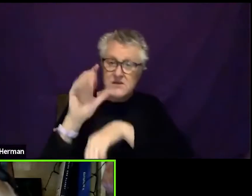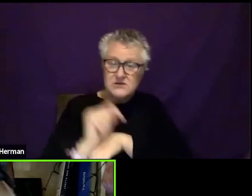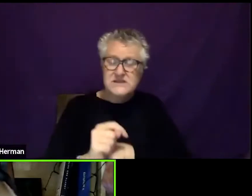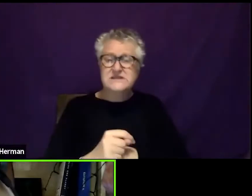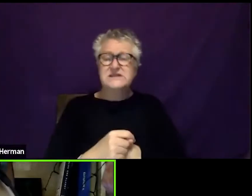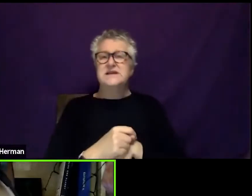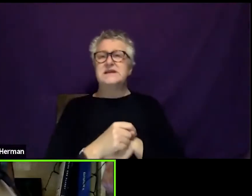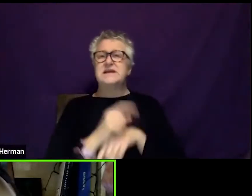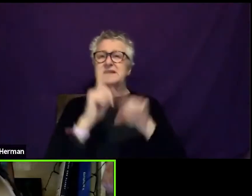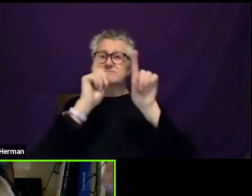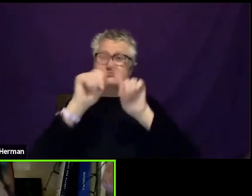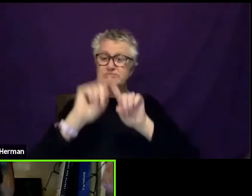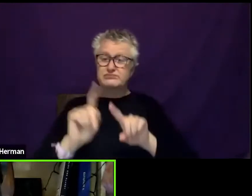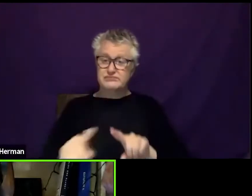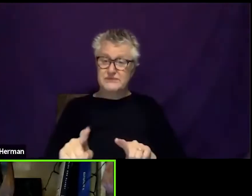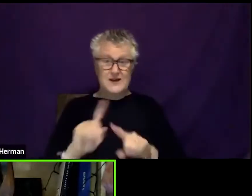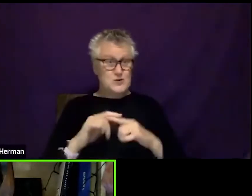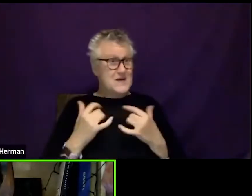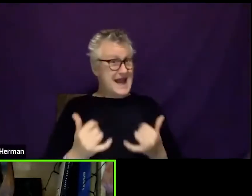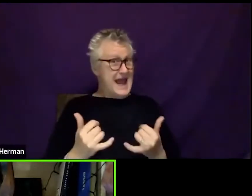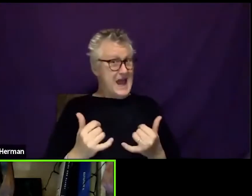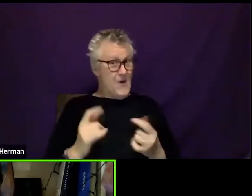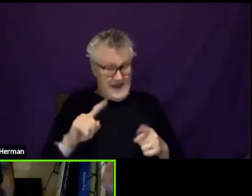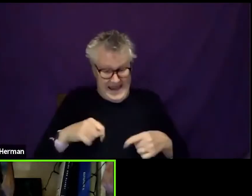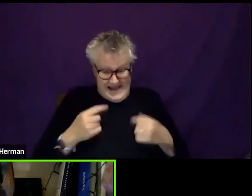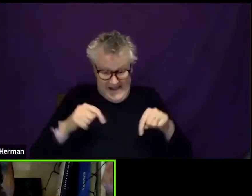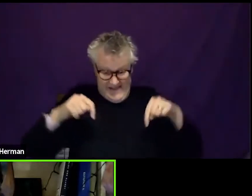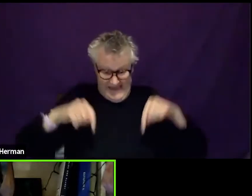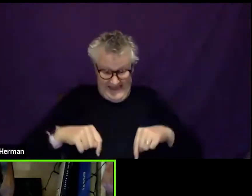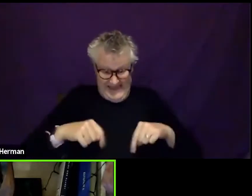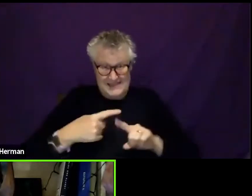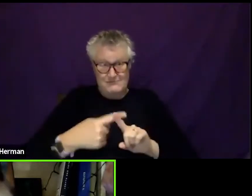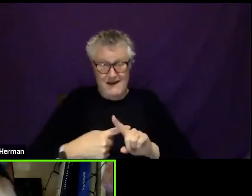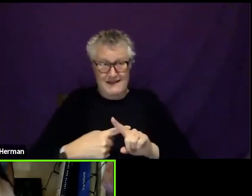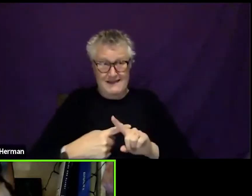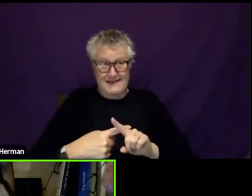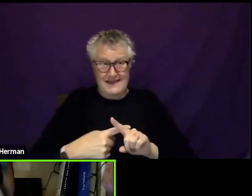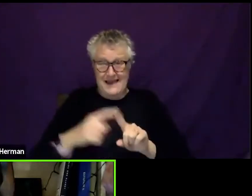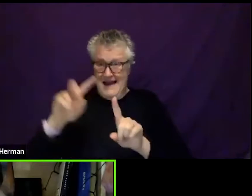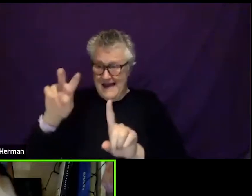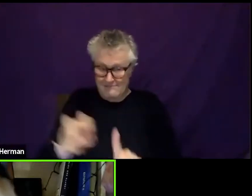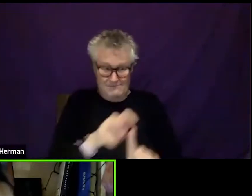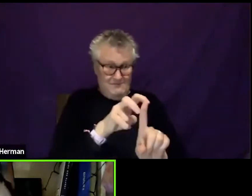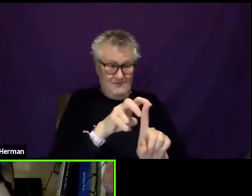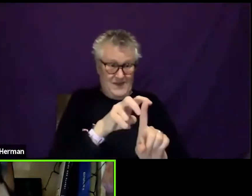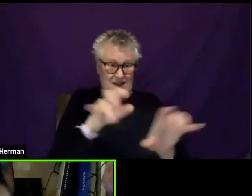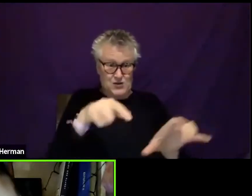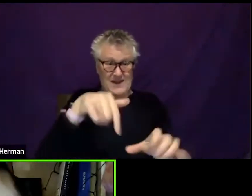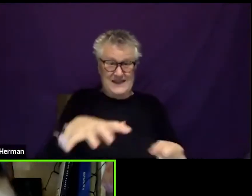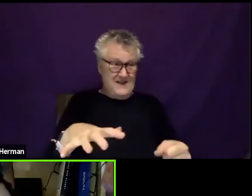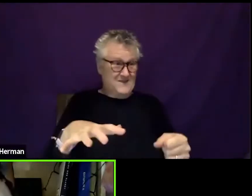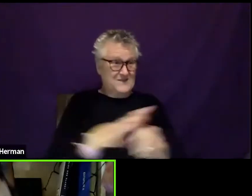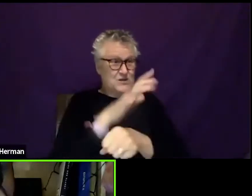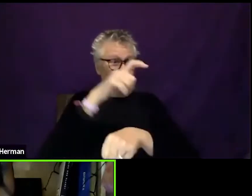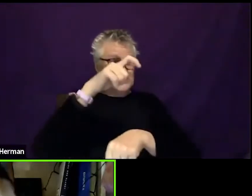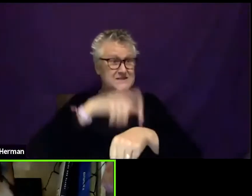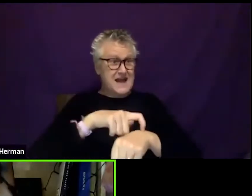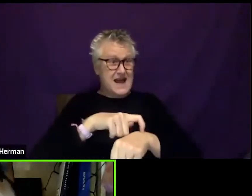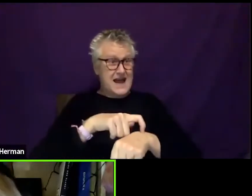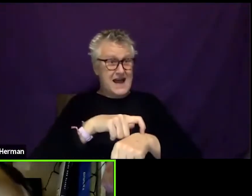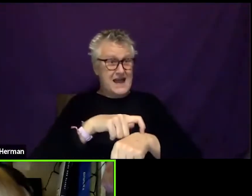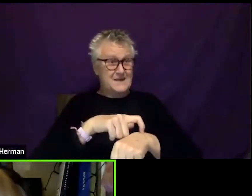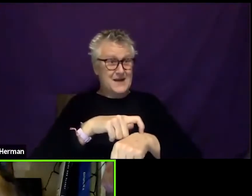month, I'm doing it full time, which is really exciting. And I'm full of that, woohoo, freelancer